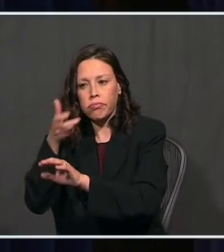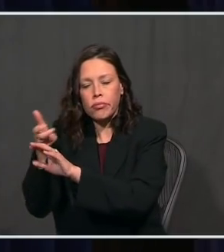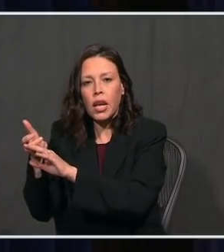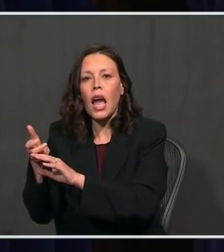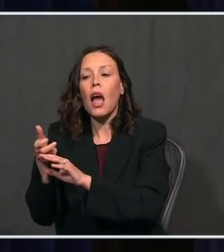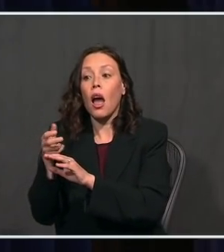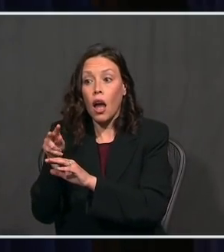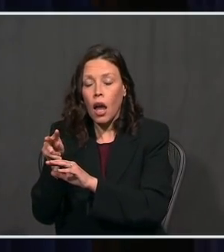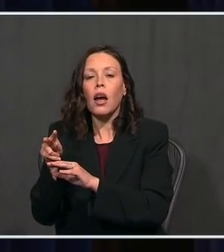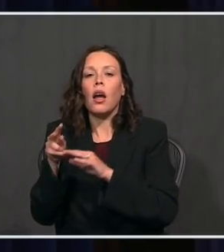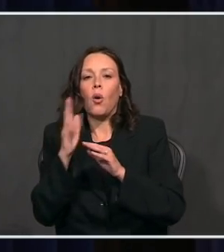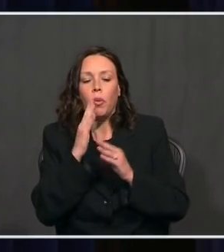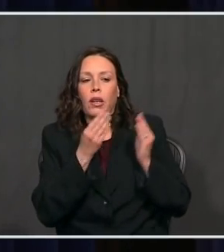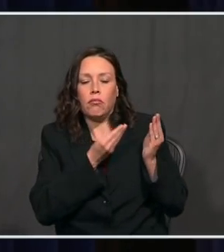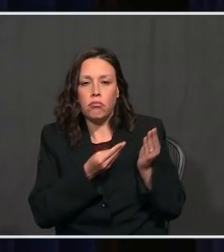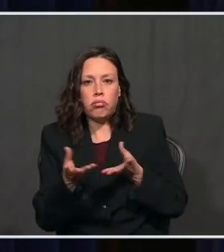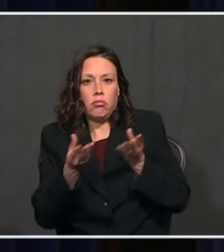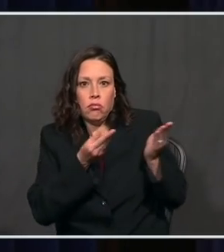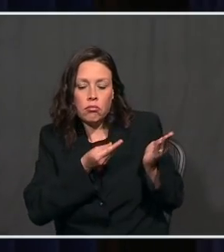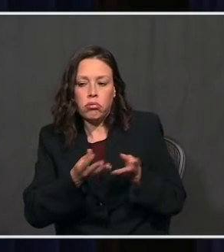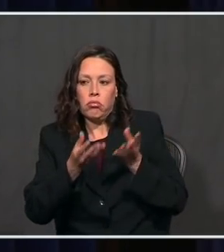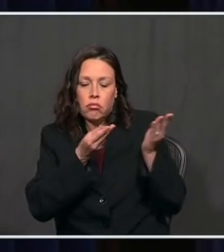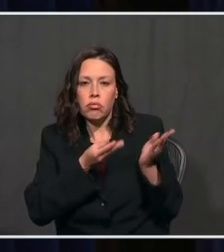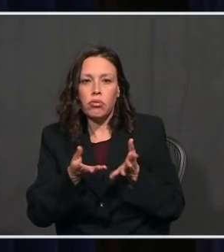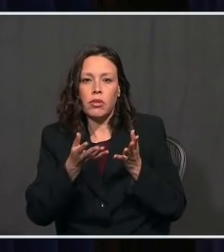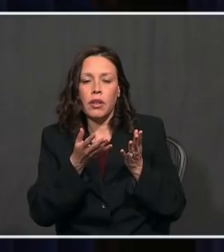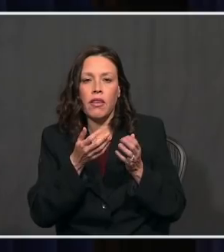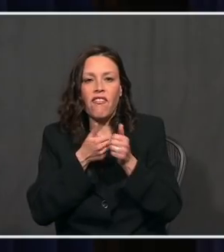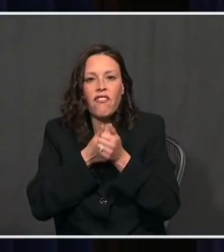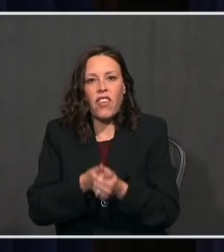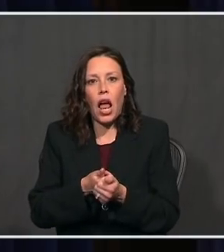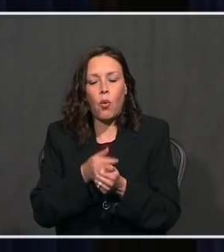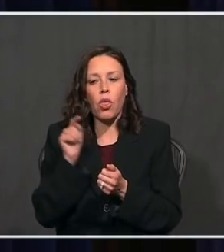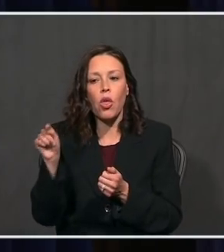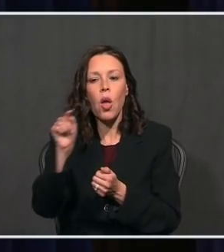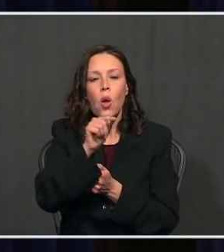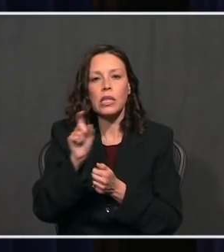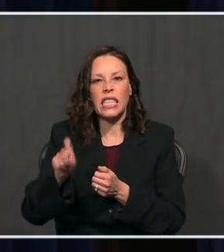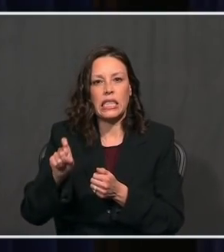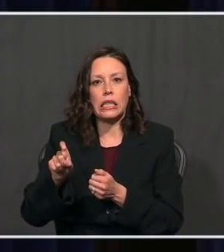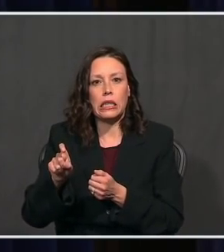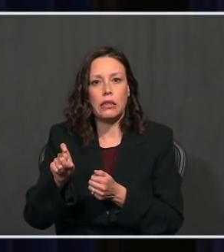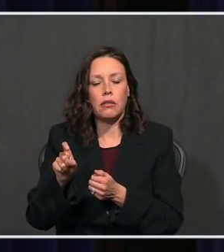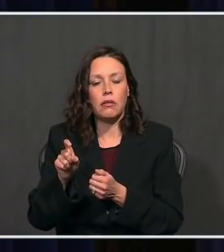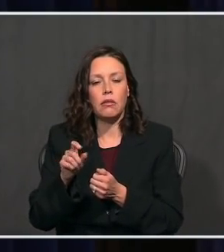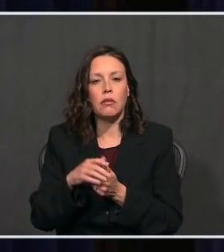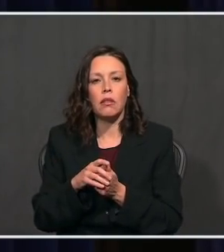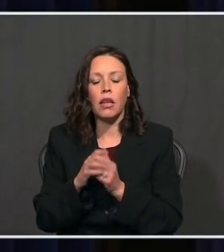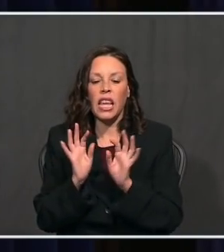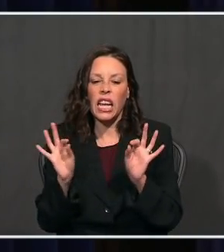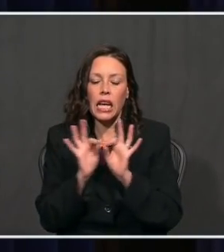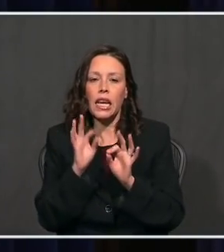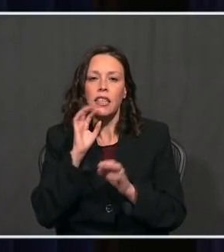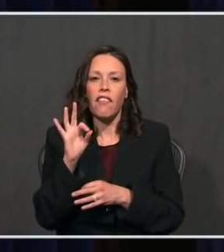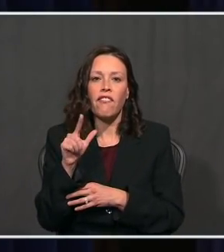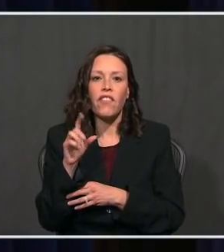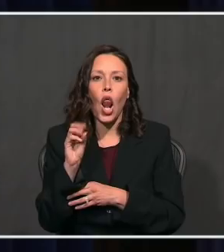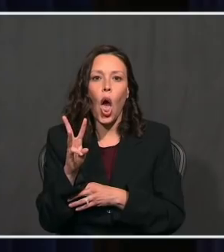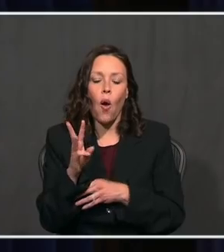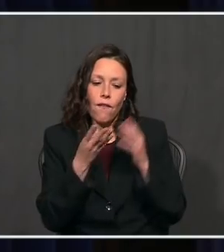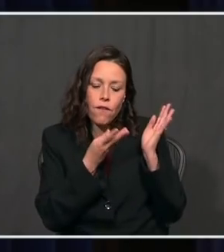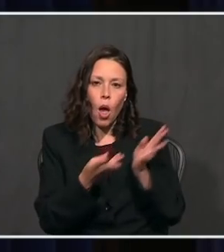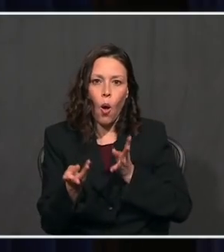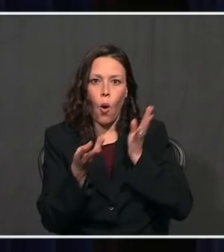to support the use at the administration sites. The key is flow of available